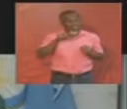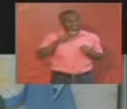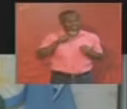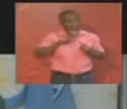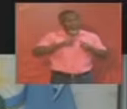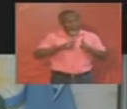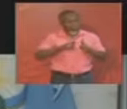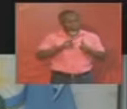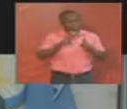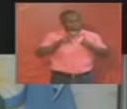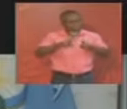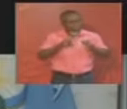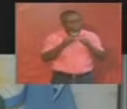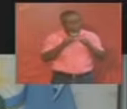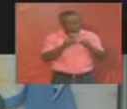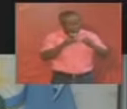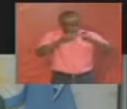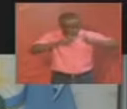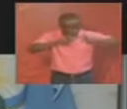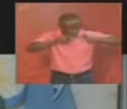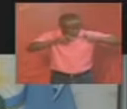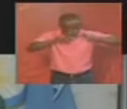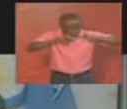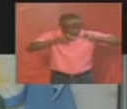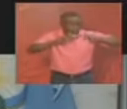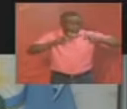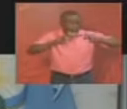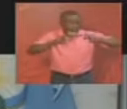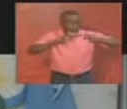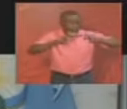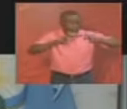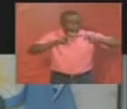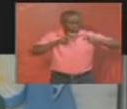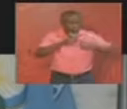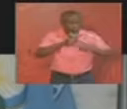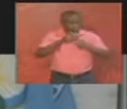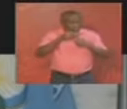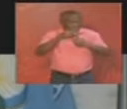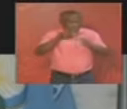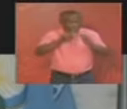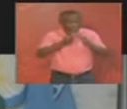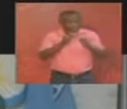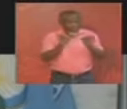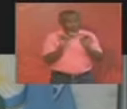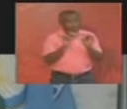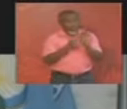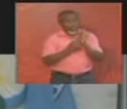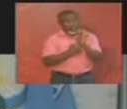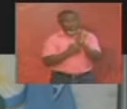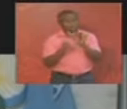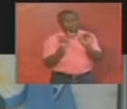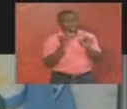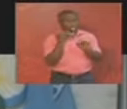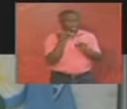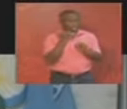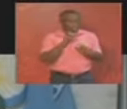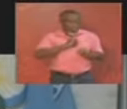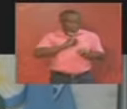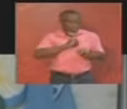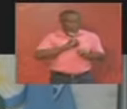detailed investigation involved when persons are asymptomatic. That's why we would have done a wider nest of testing for